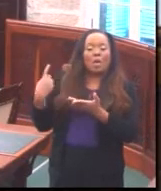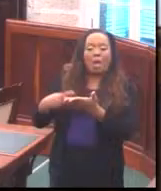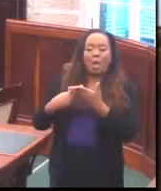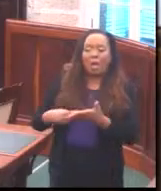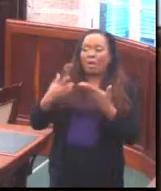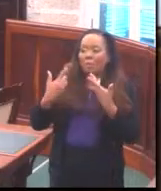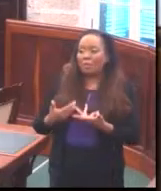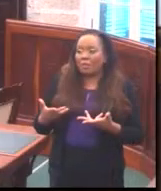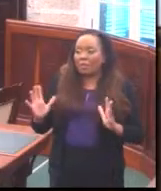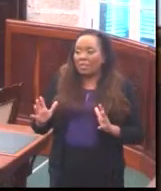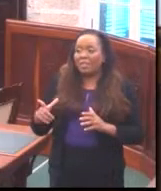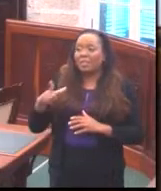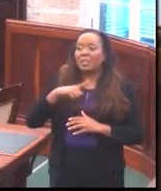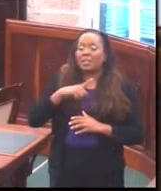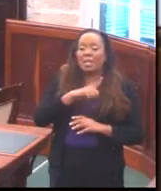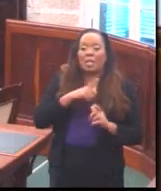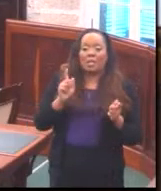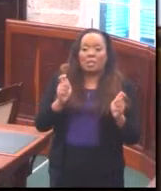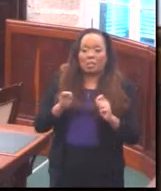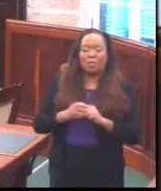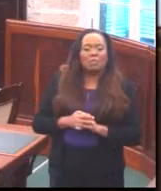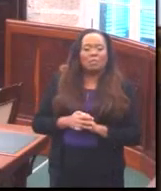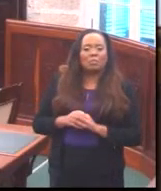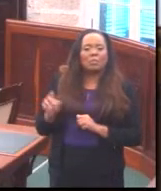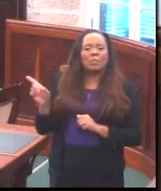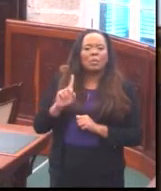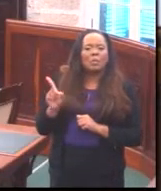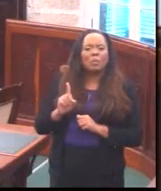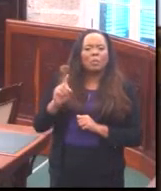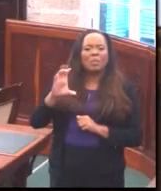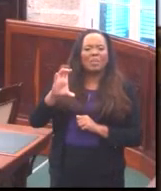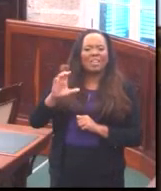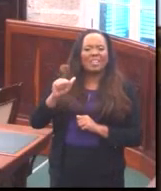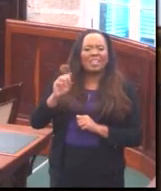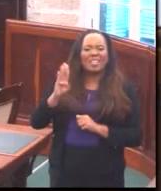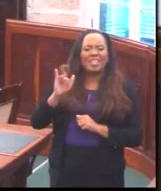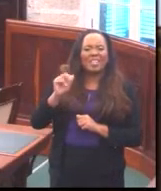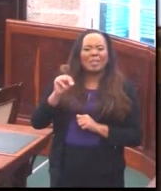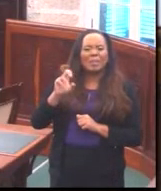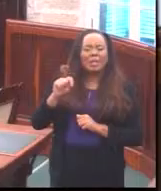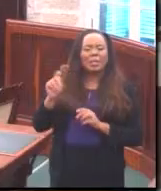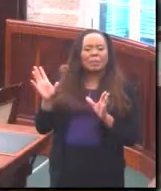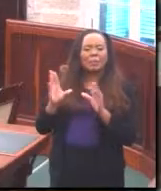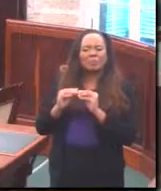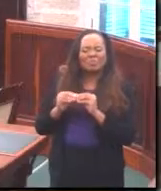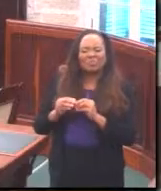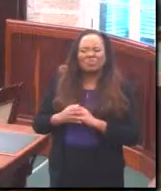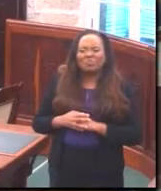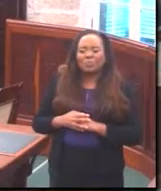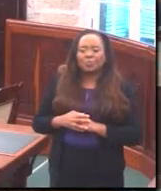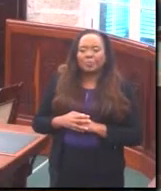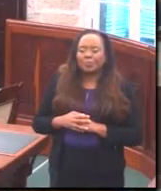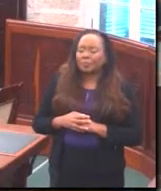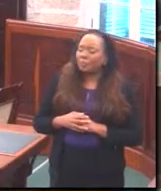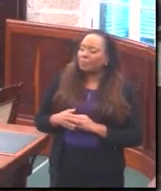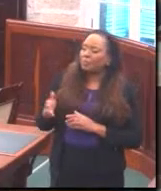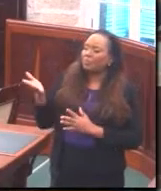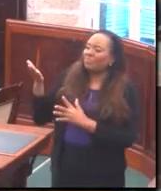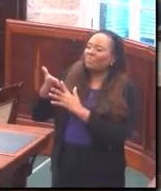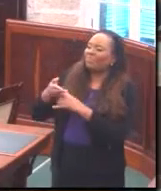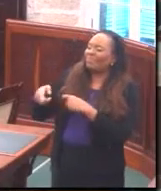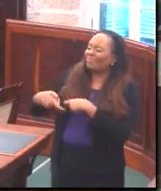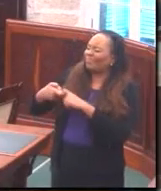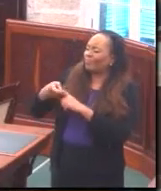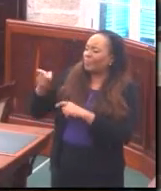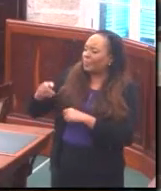the legislation is amended. The Cabinet met where? The Cabinet met while they were here. Honourable Member, what you're speaking to have anything to do with this,